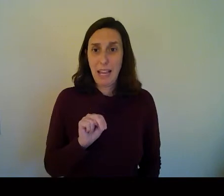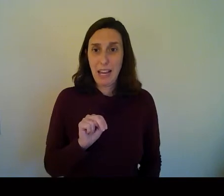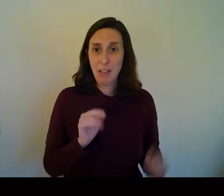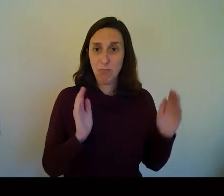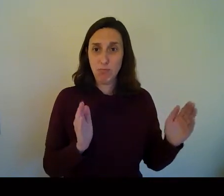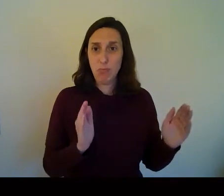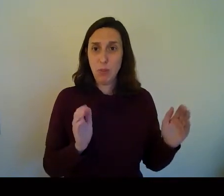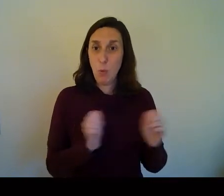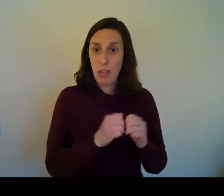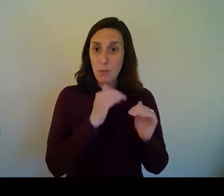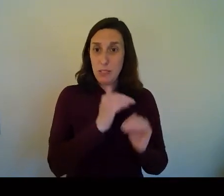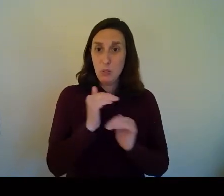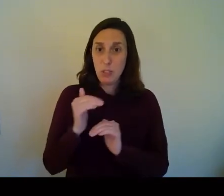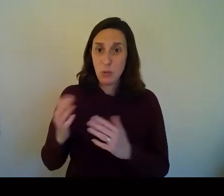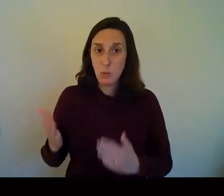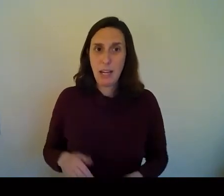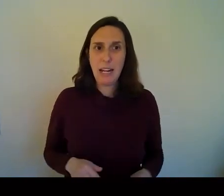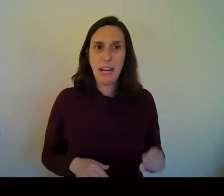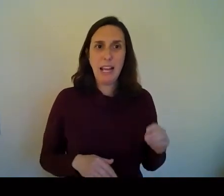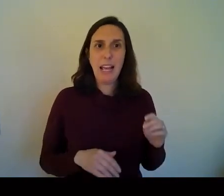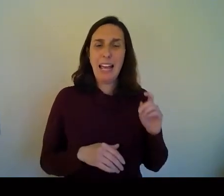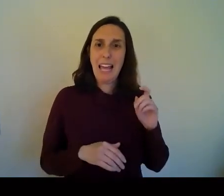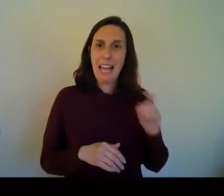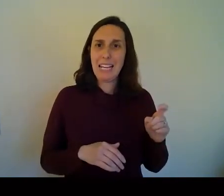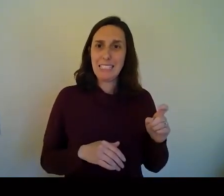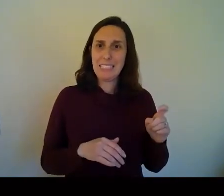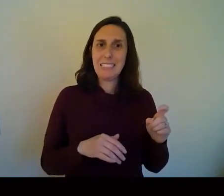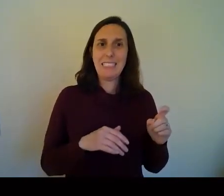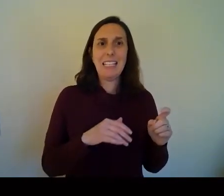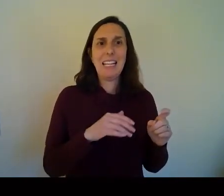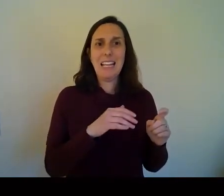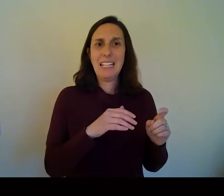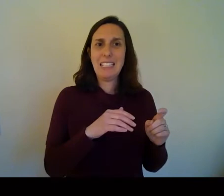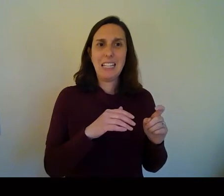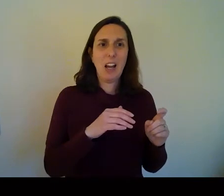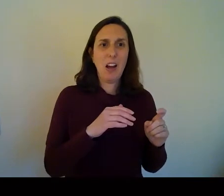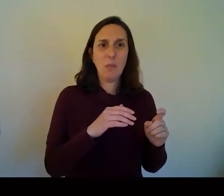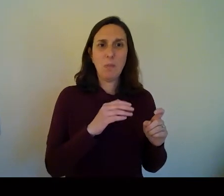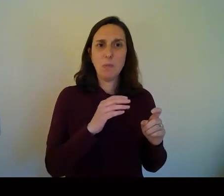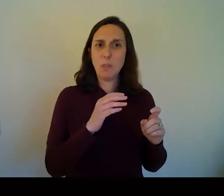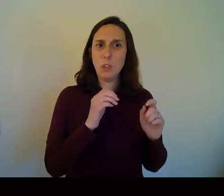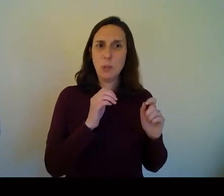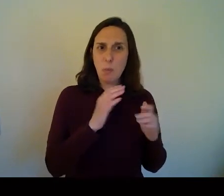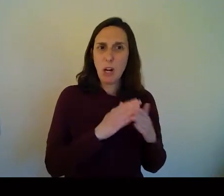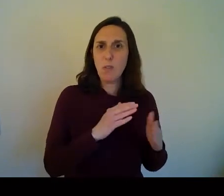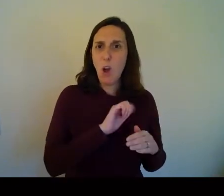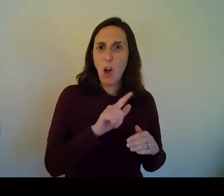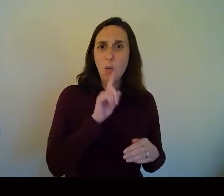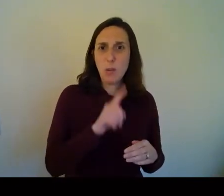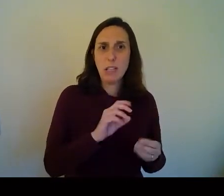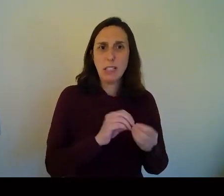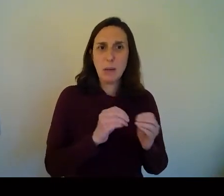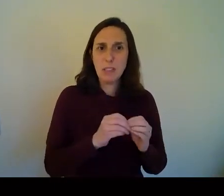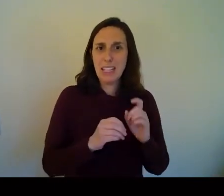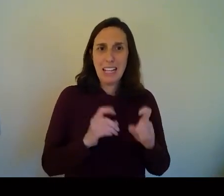in place is x is the element of all, or is an element of all real numbers such that x doesn't